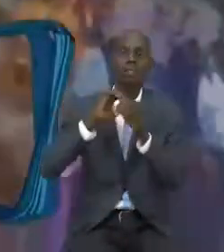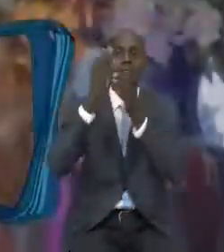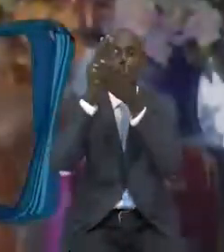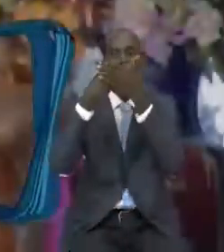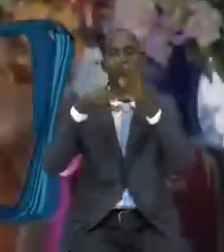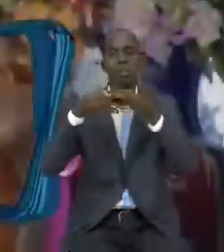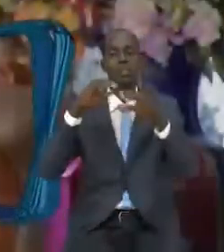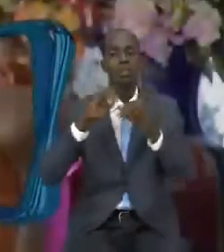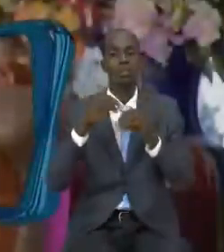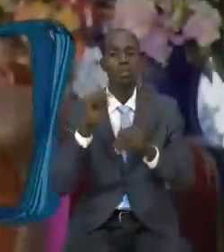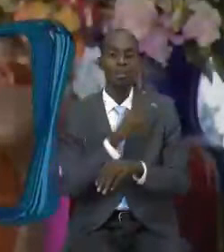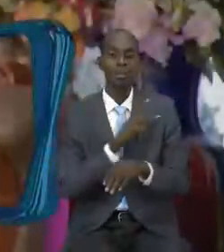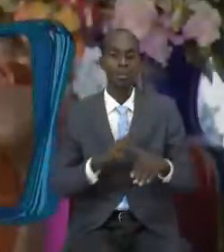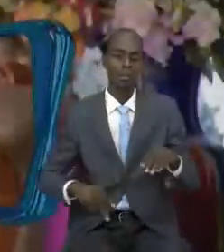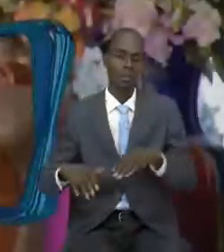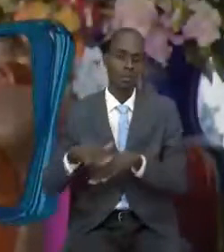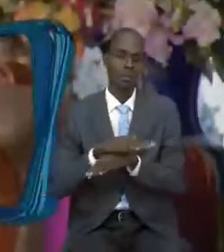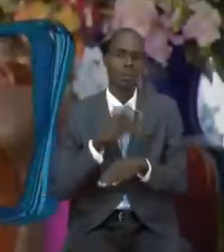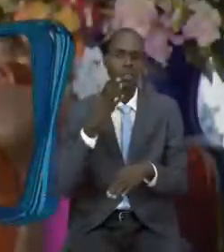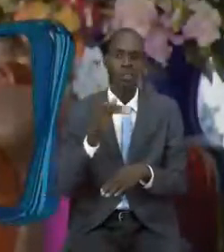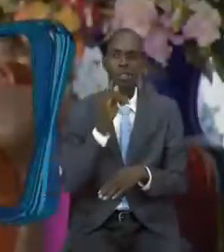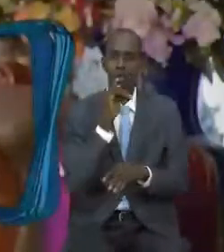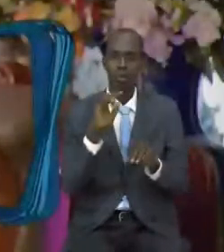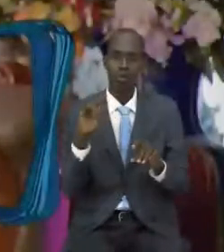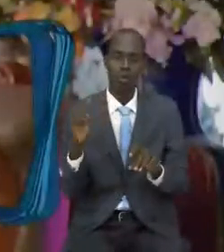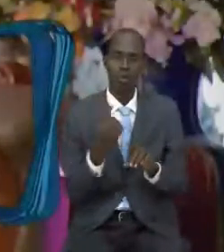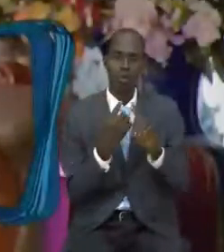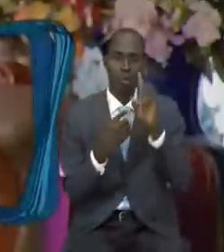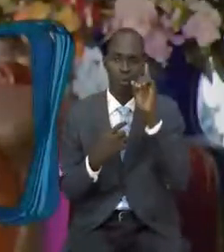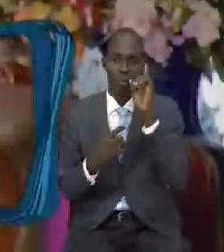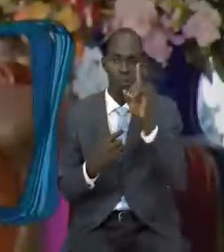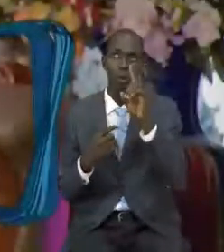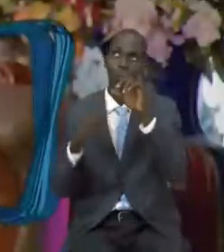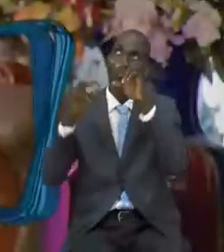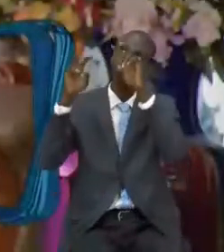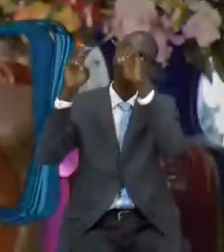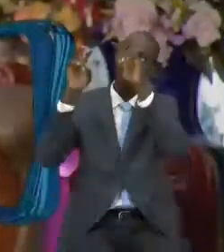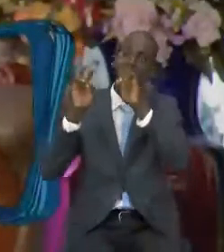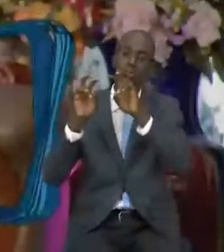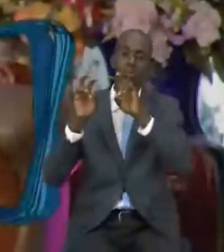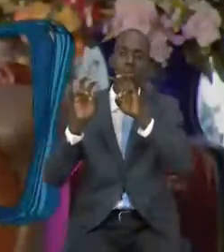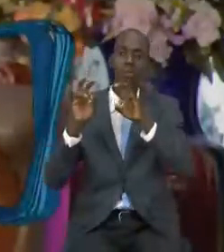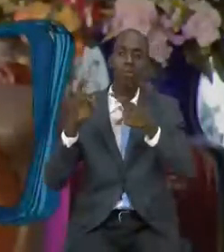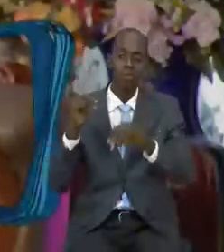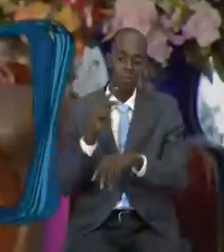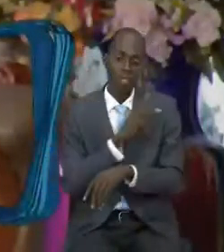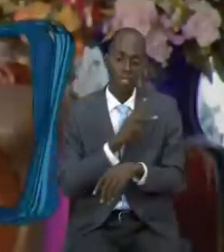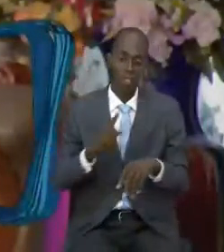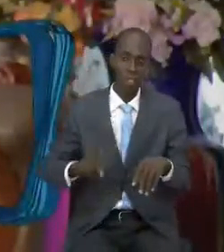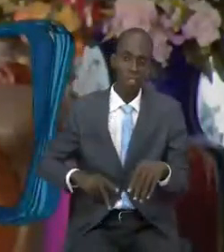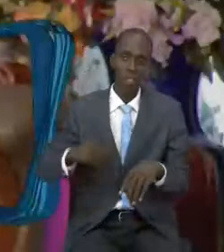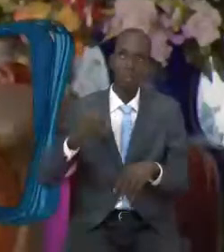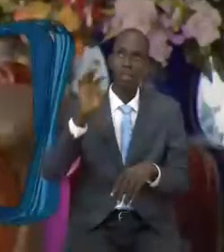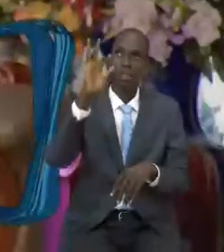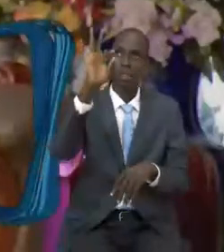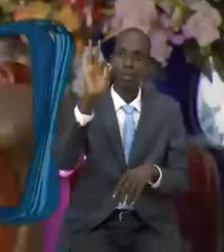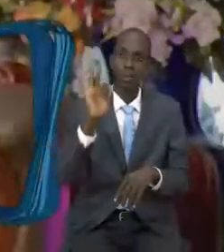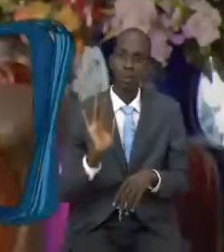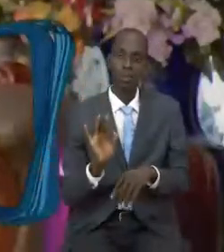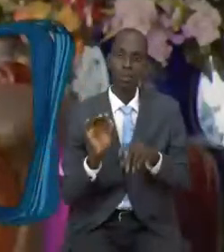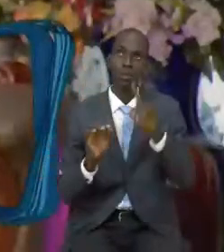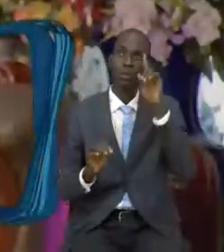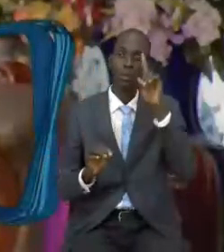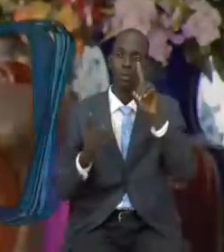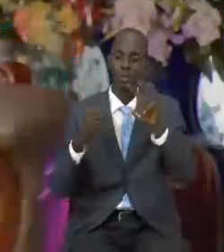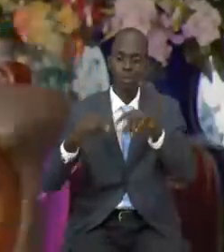kingdom, there's only one throne, and the king, the appointed one, the